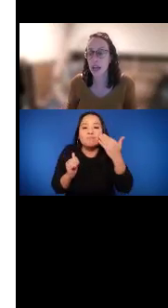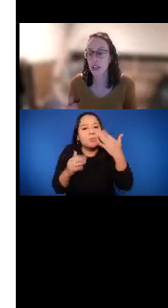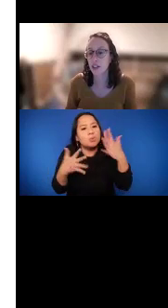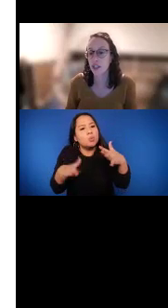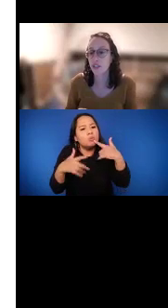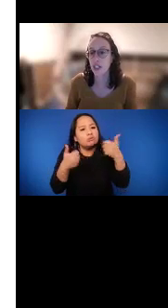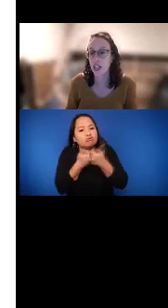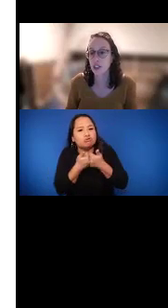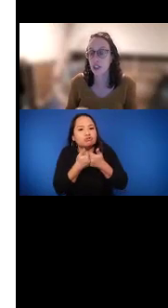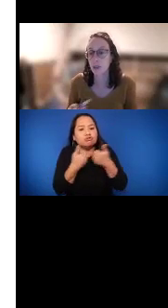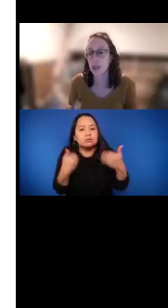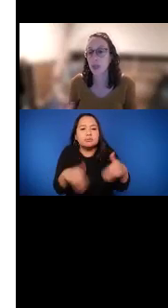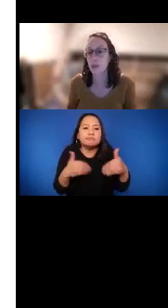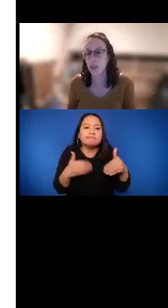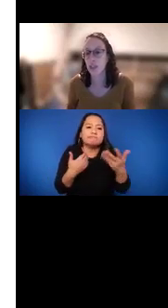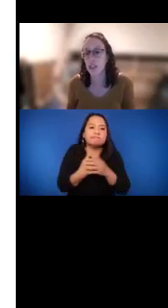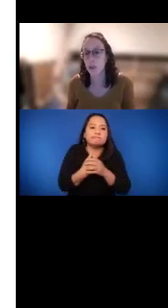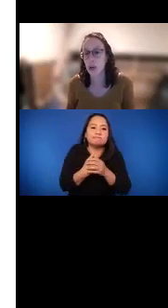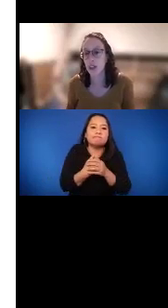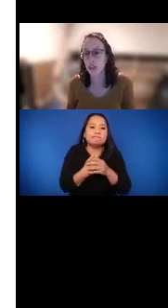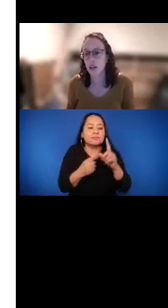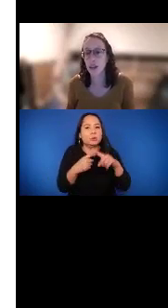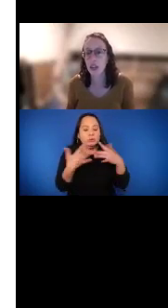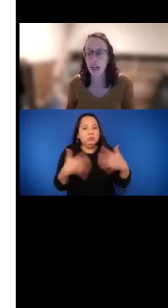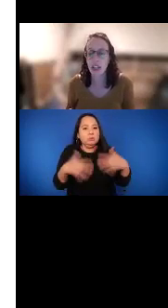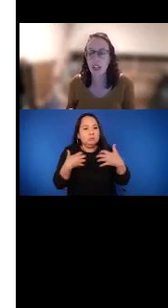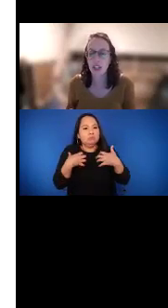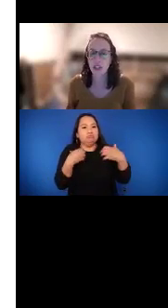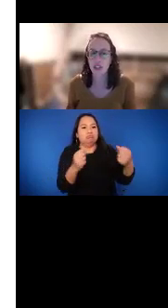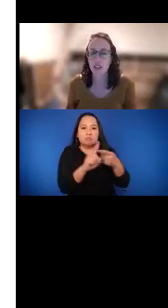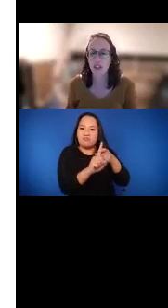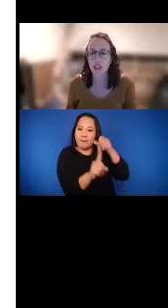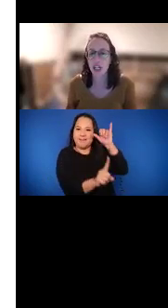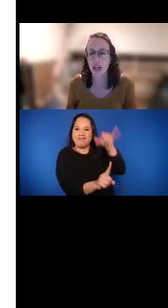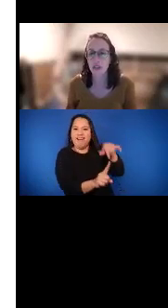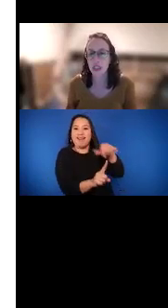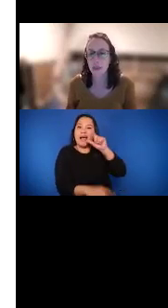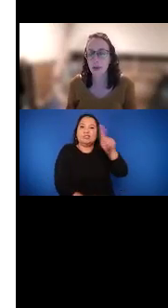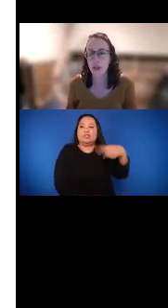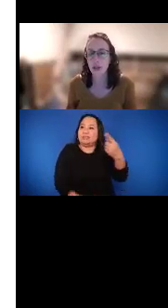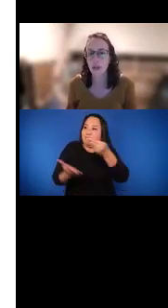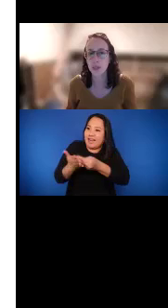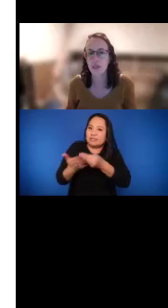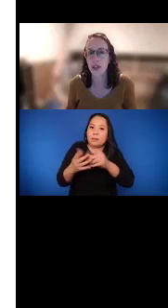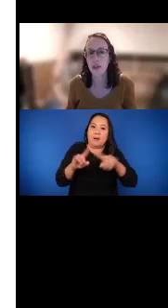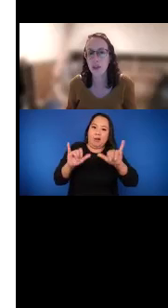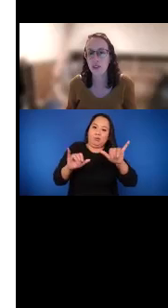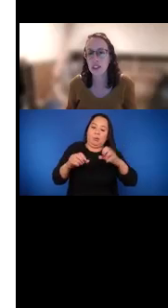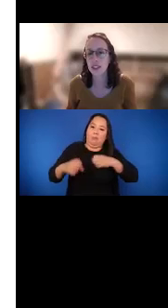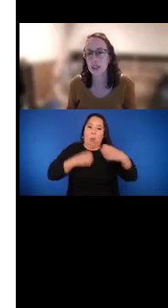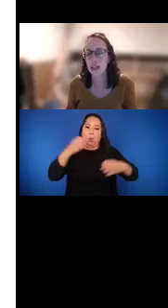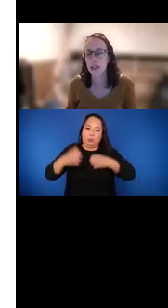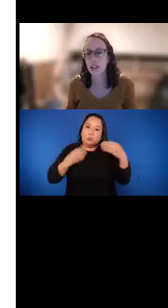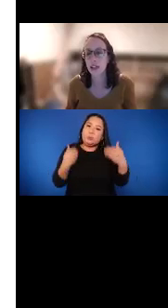recover from that, not just financially, but emotionally as well. So I'd encourage you to check out these support groups if you have